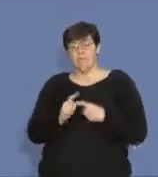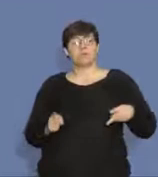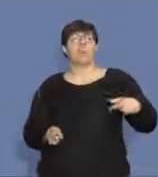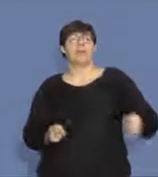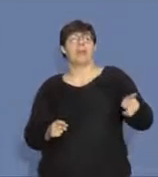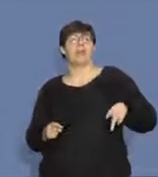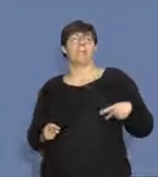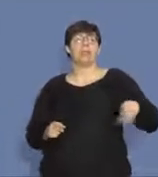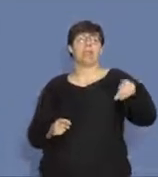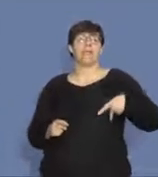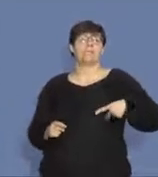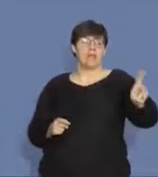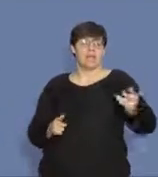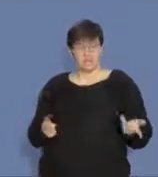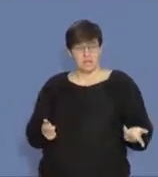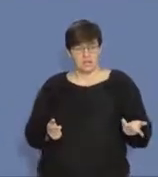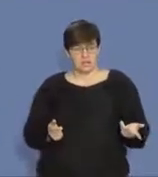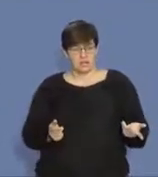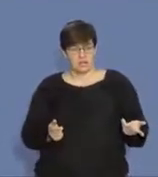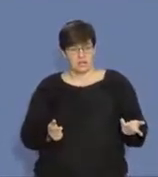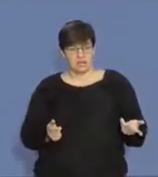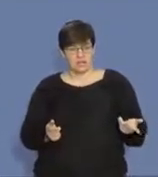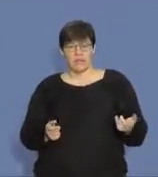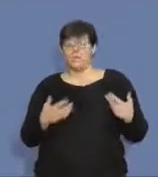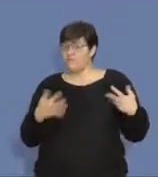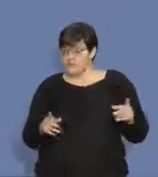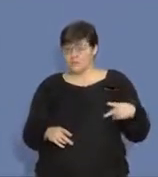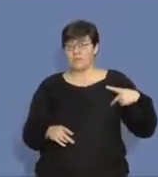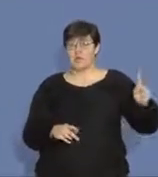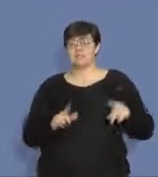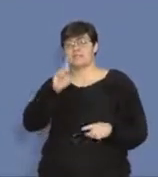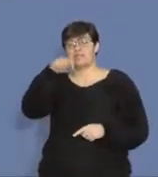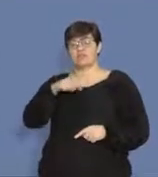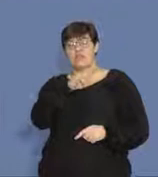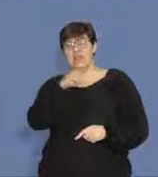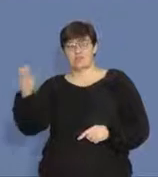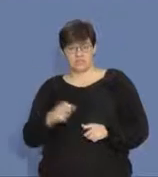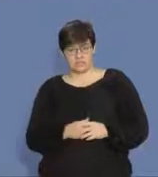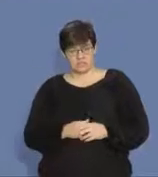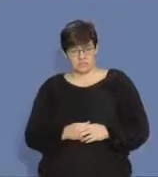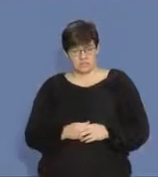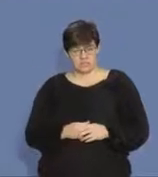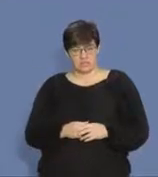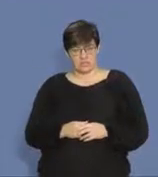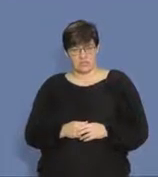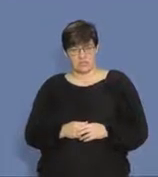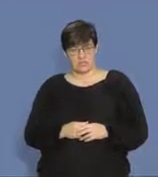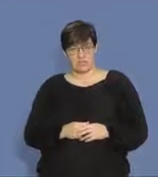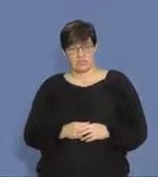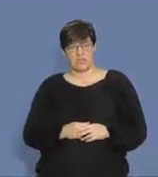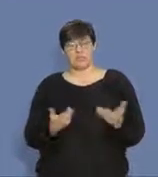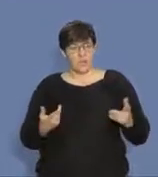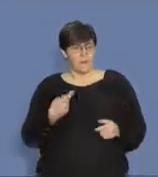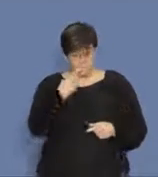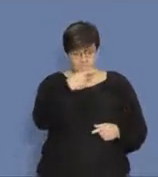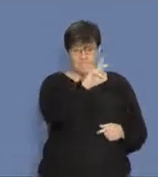he purchases goods and services. For example, we paid the 7,800 on the purchase. Remember, the goods that we had purchased, we